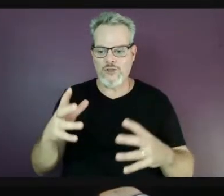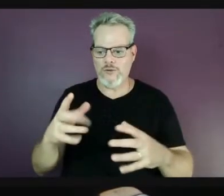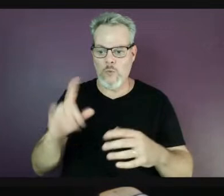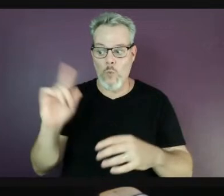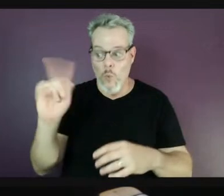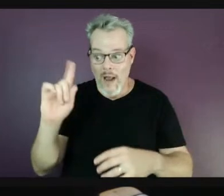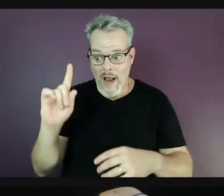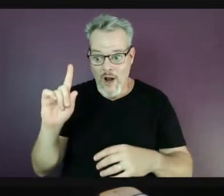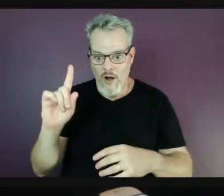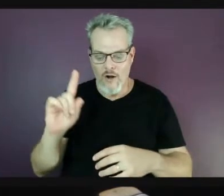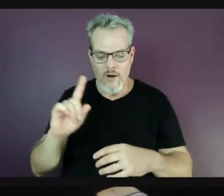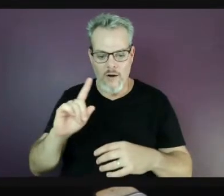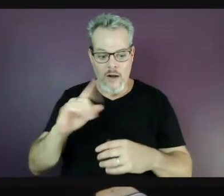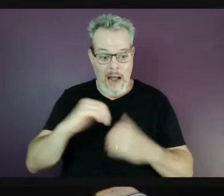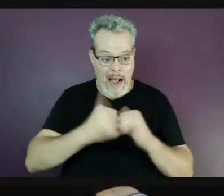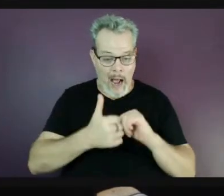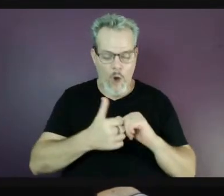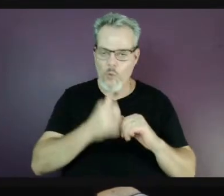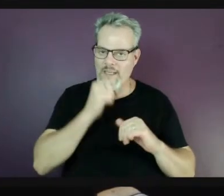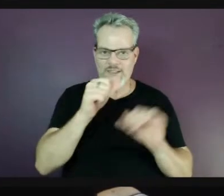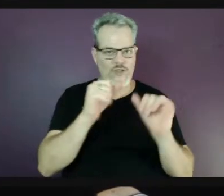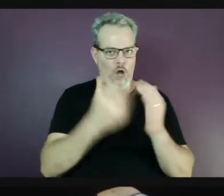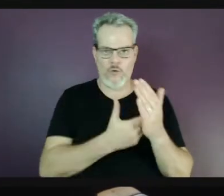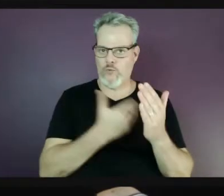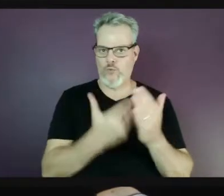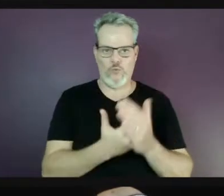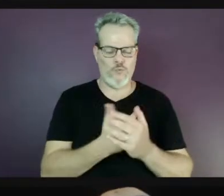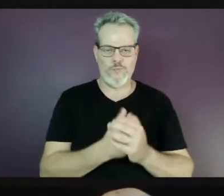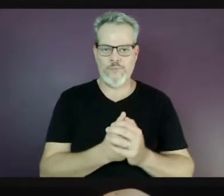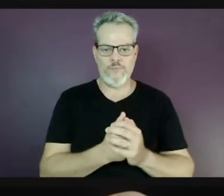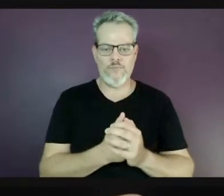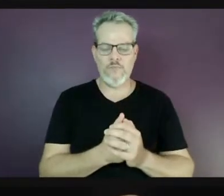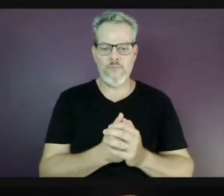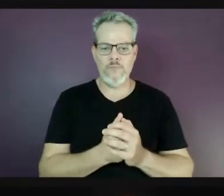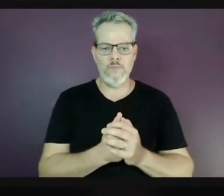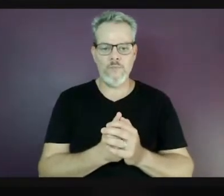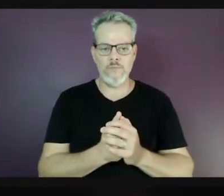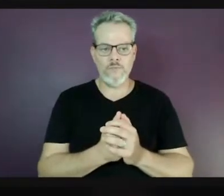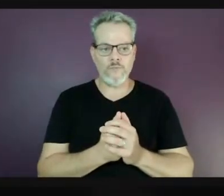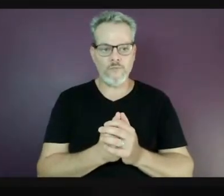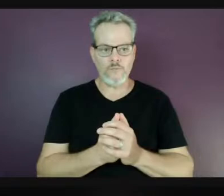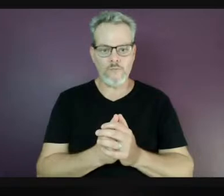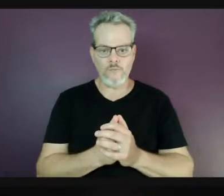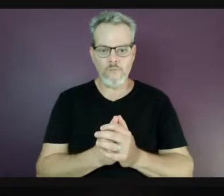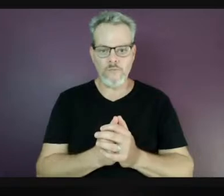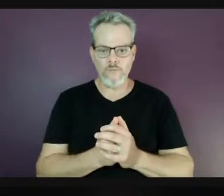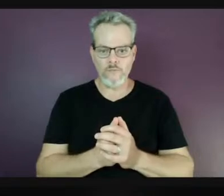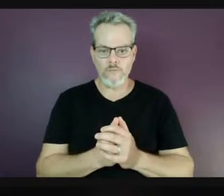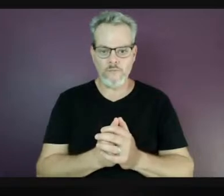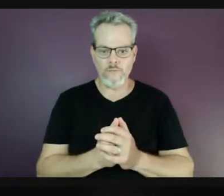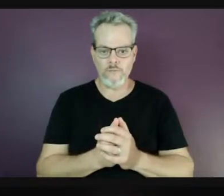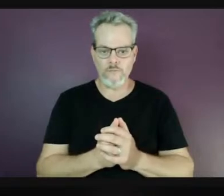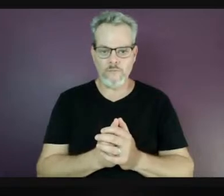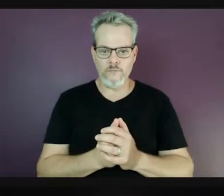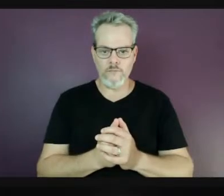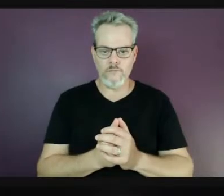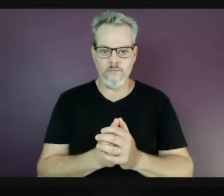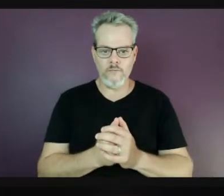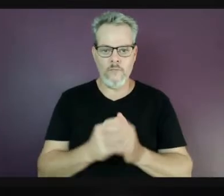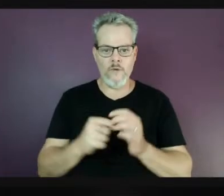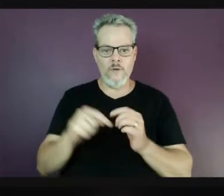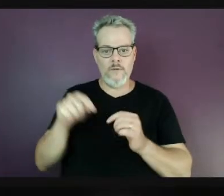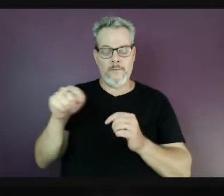happening are not that new. And so besides, go back to 2006,